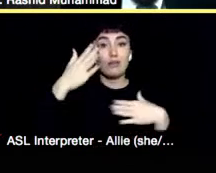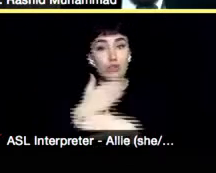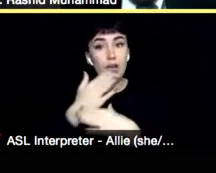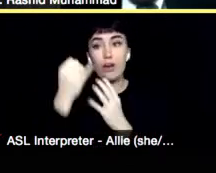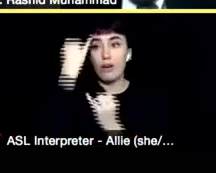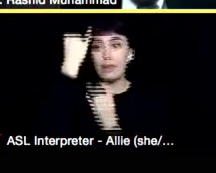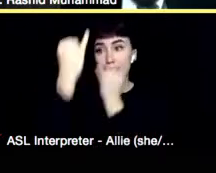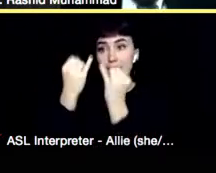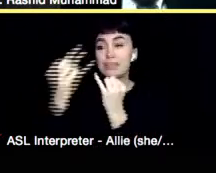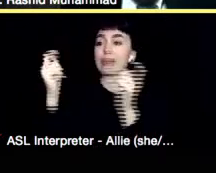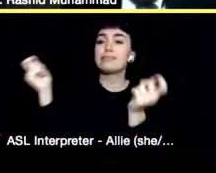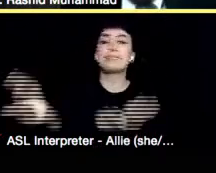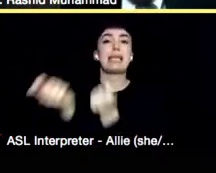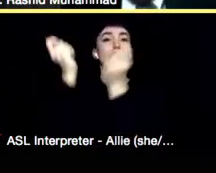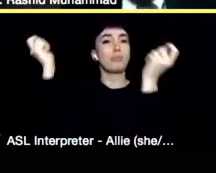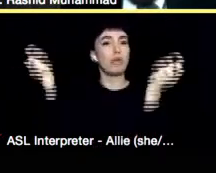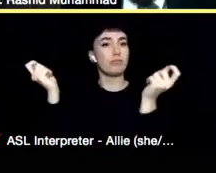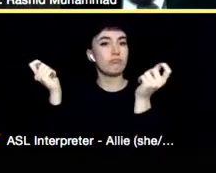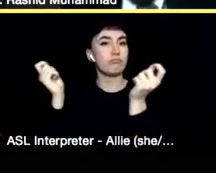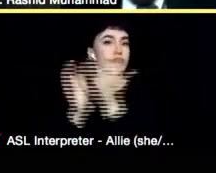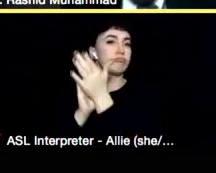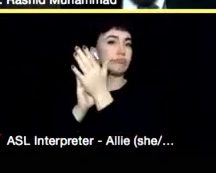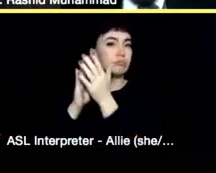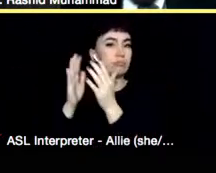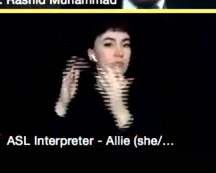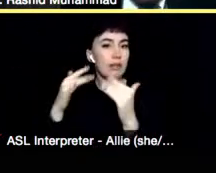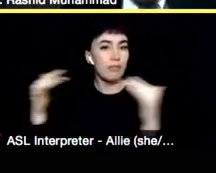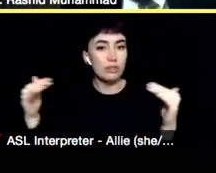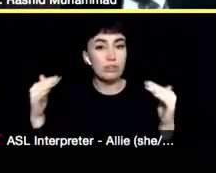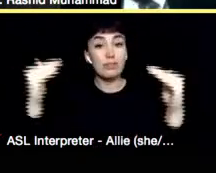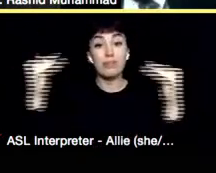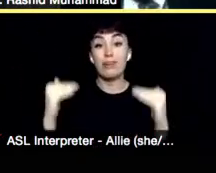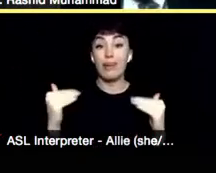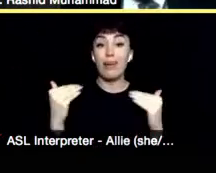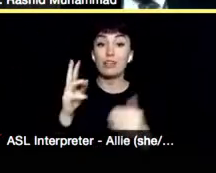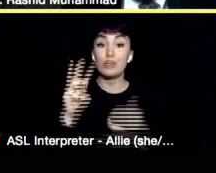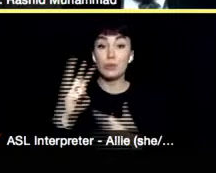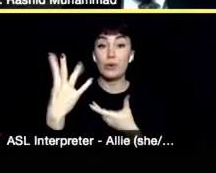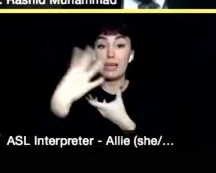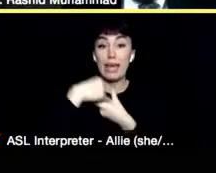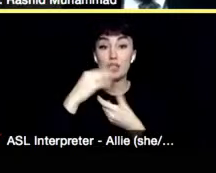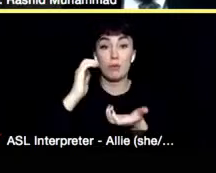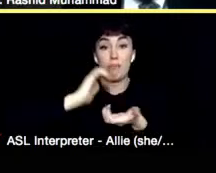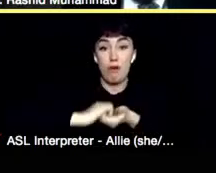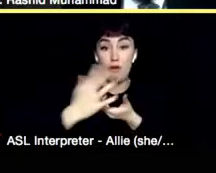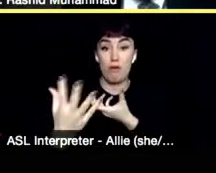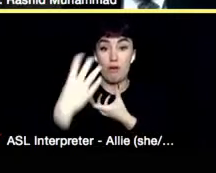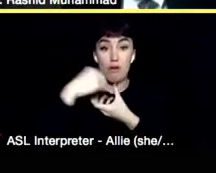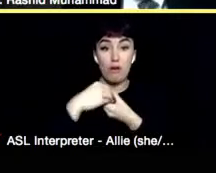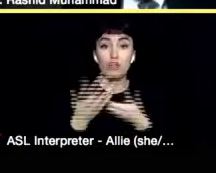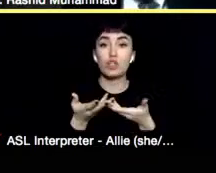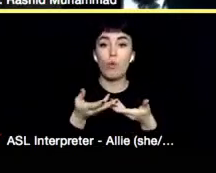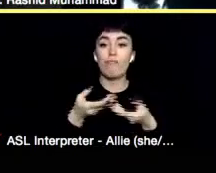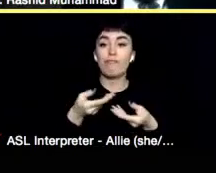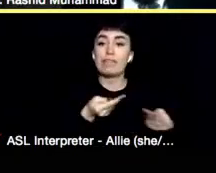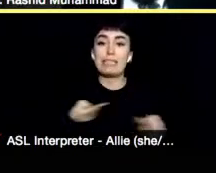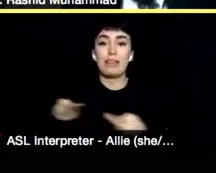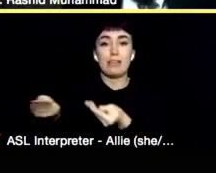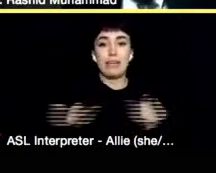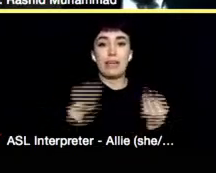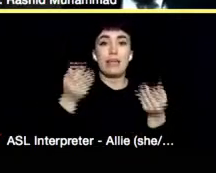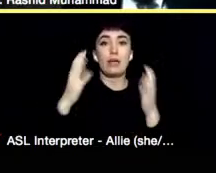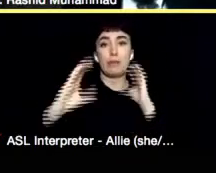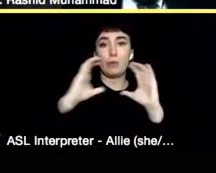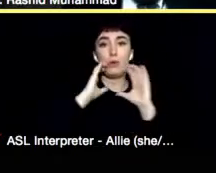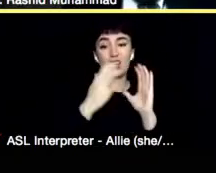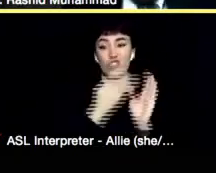diversity. Number 2, engagements, partnerships, and inclusion. Again, this is facilitating communication across the community.